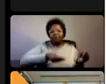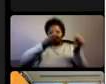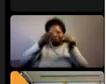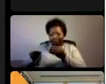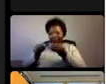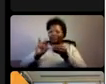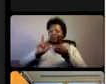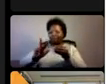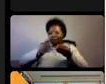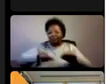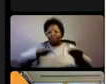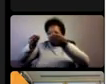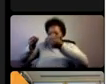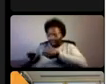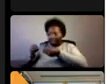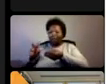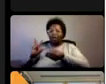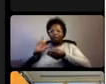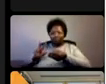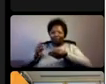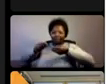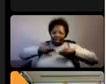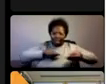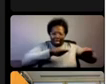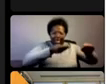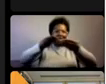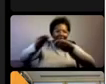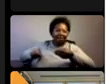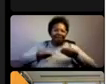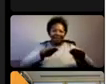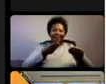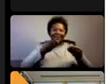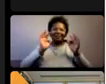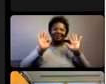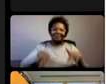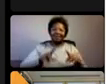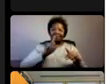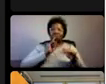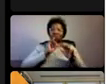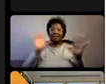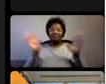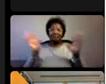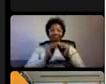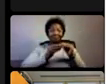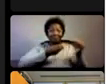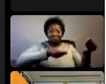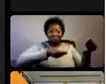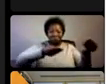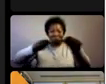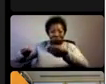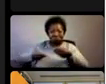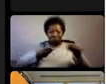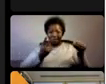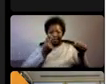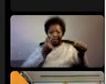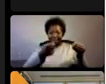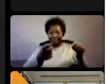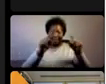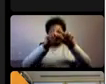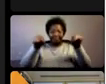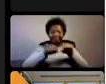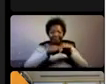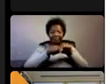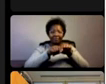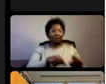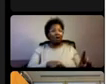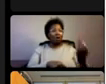3. Those 3, another 3. So if you do like 10 rounds, like that table shows you, just that